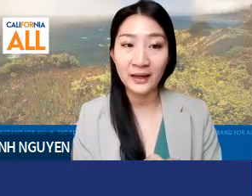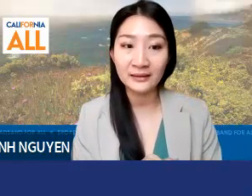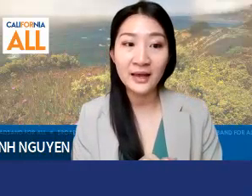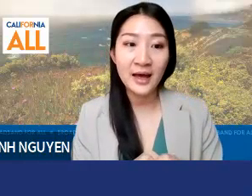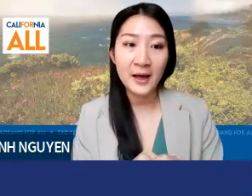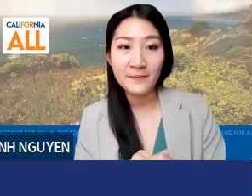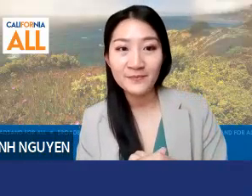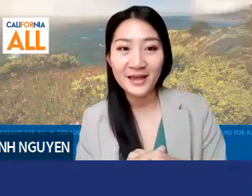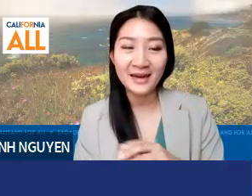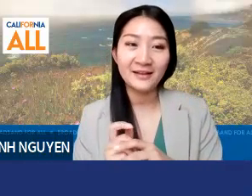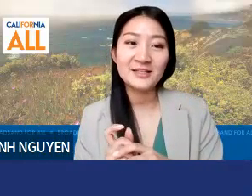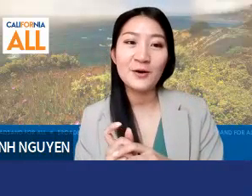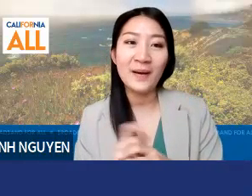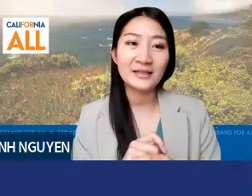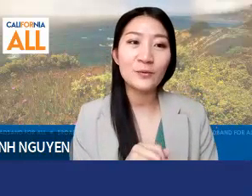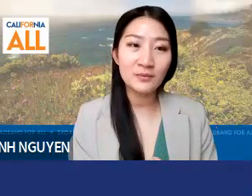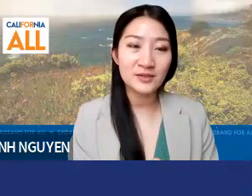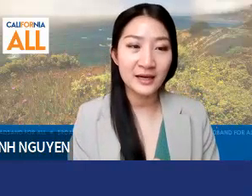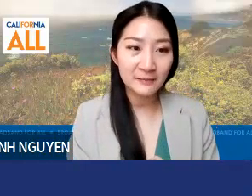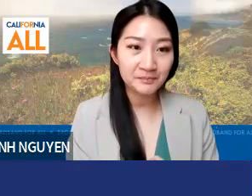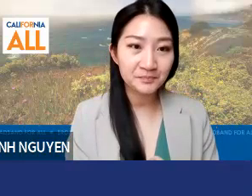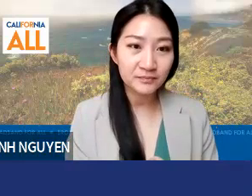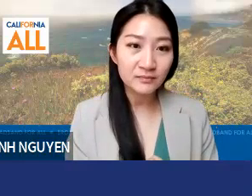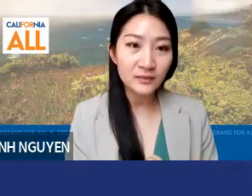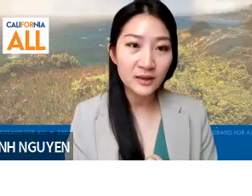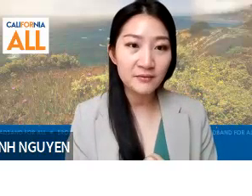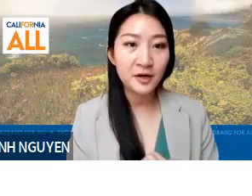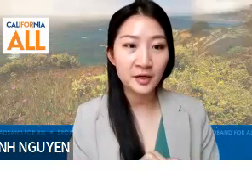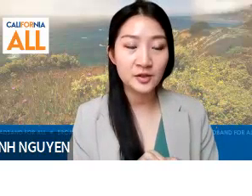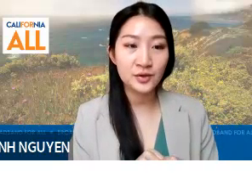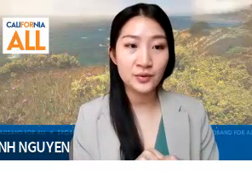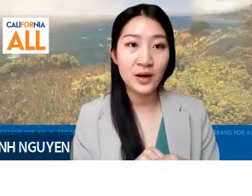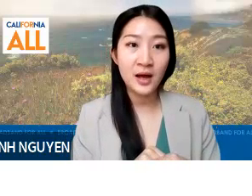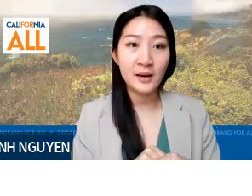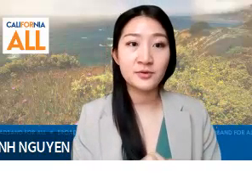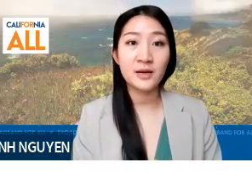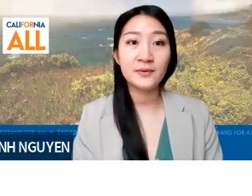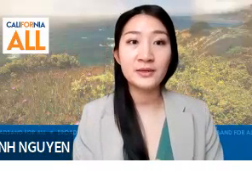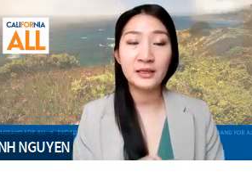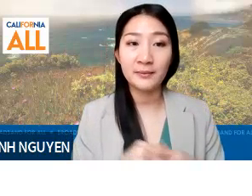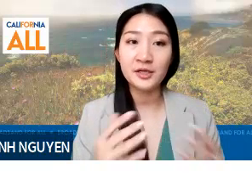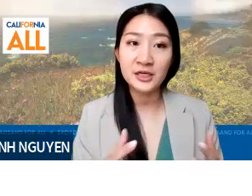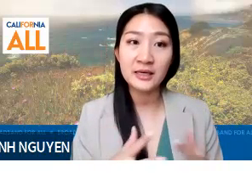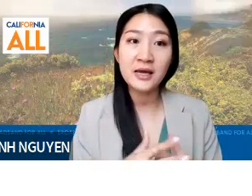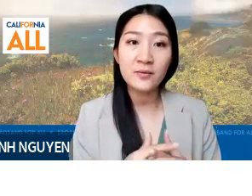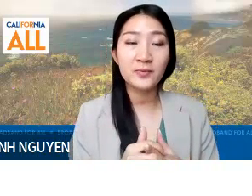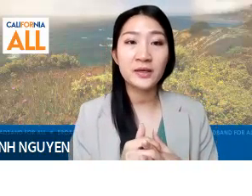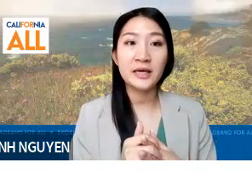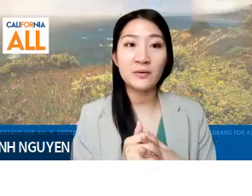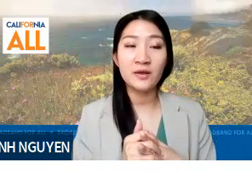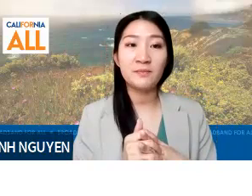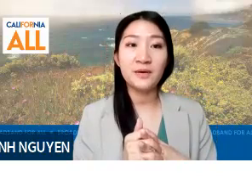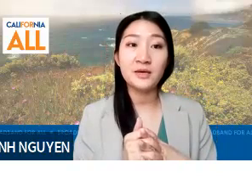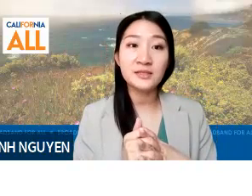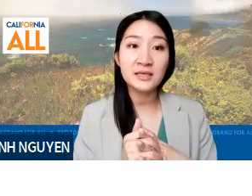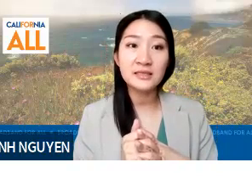as well. And now let's go back one more slide. In regarding to tribal collaboration, we are